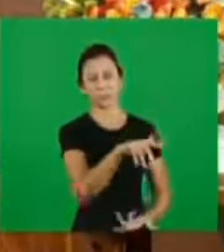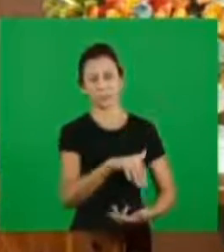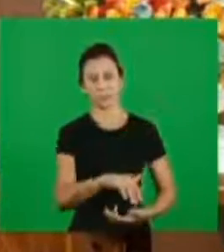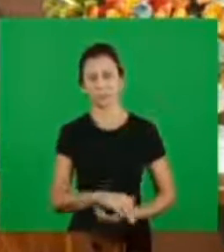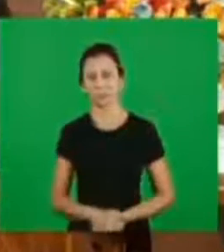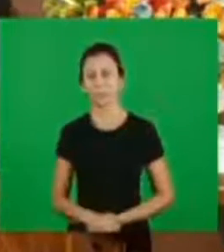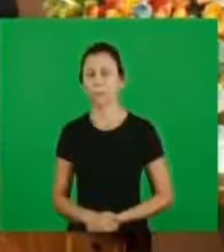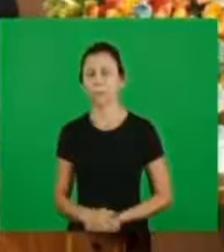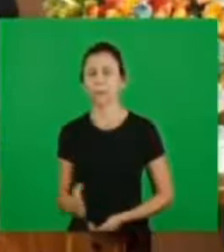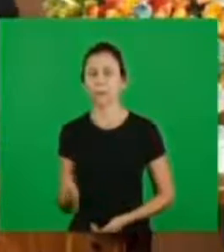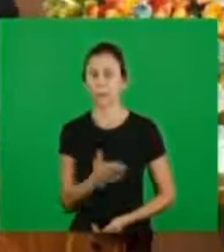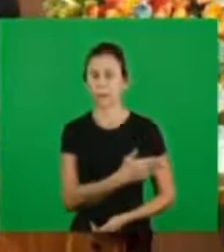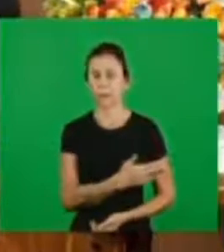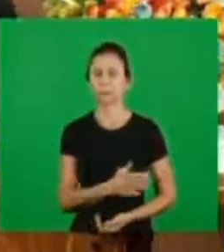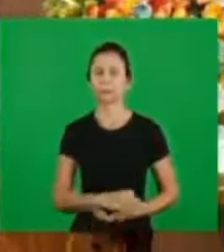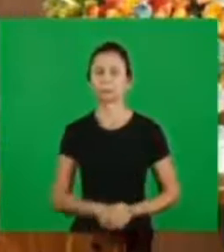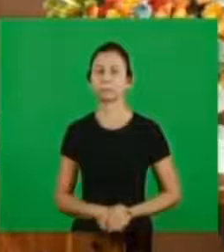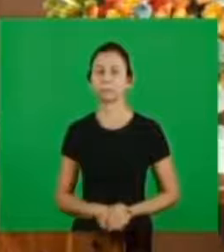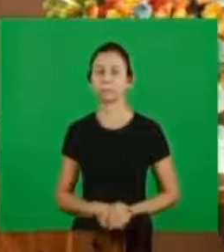according to the way it needs to be seen.